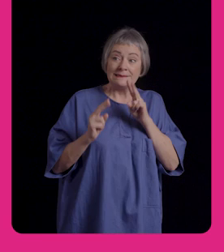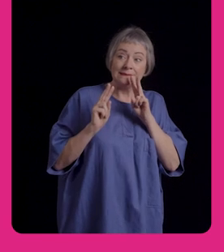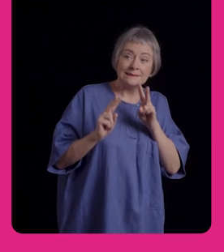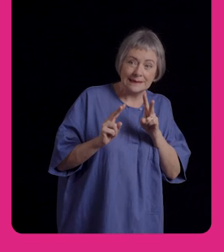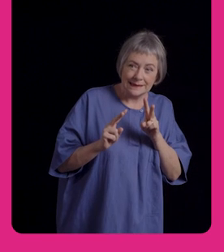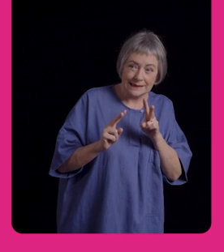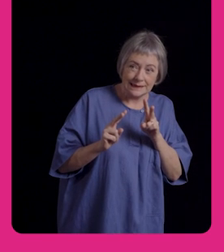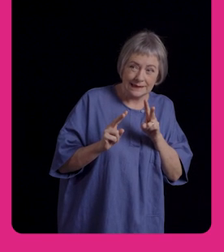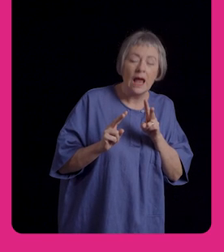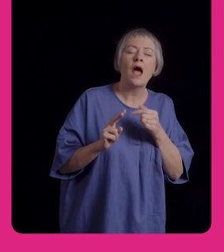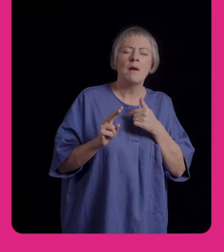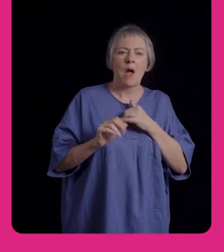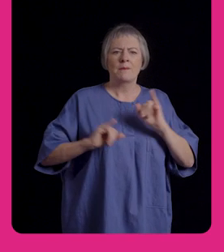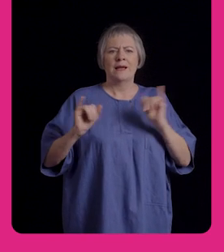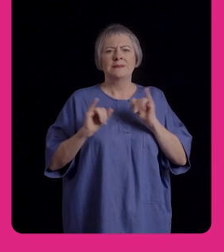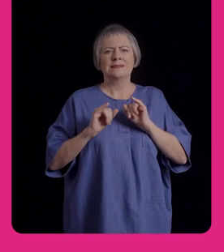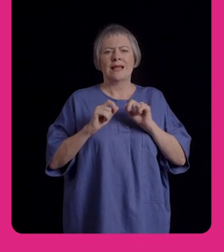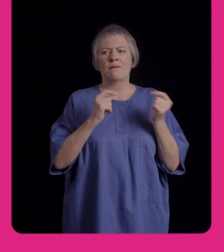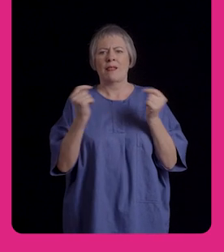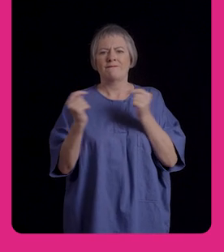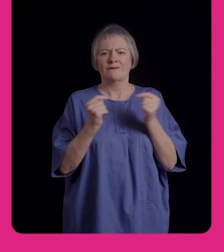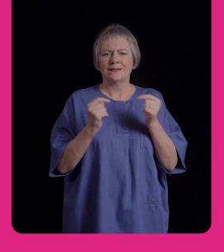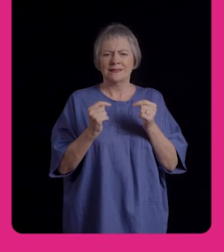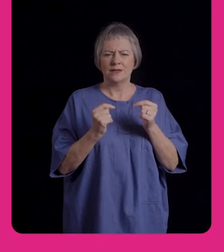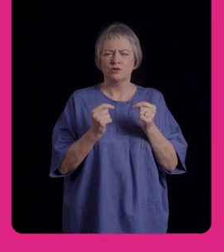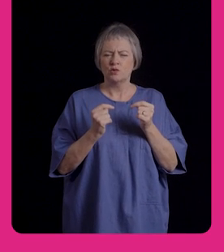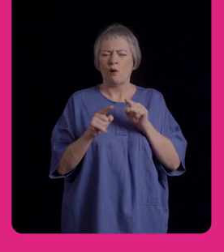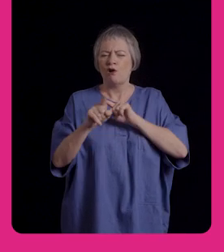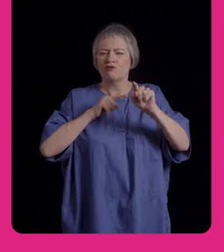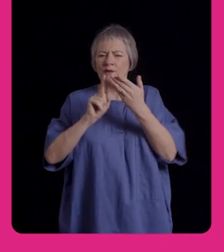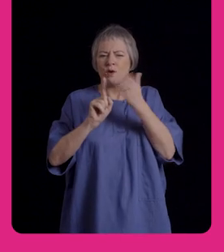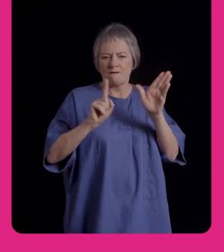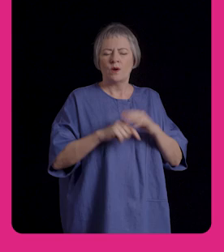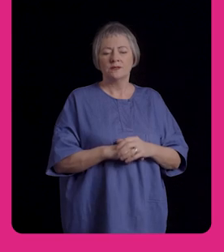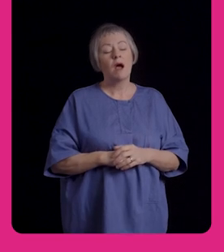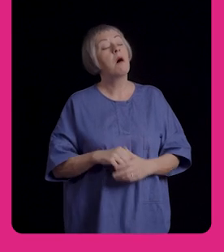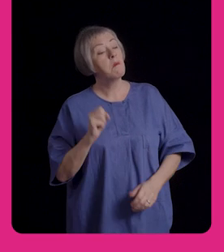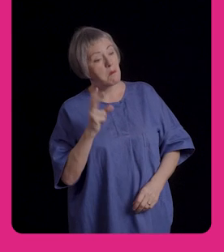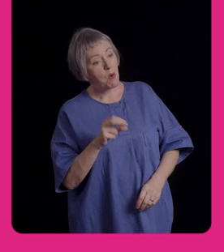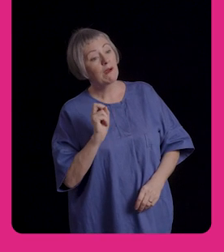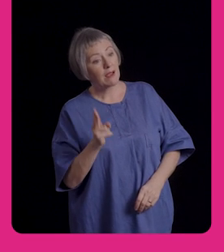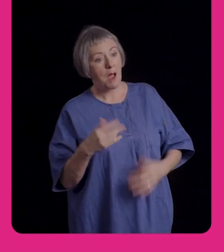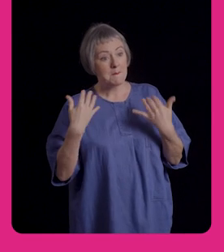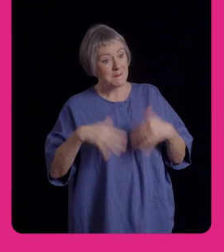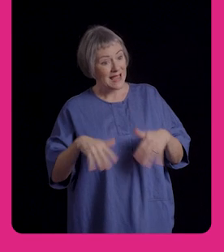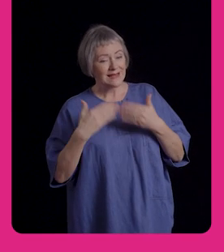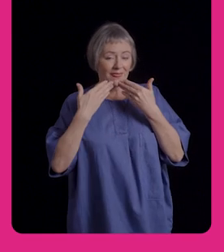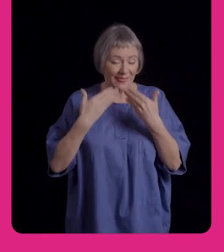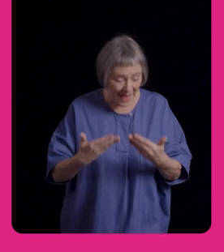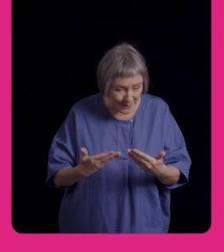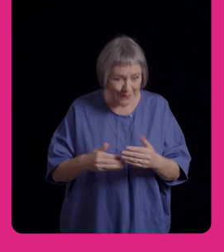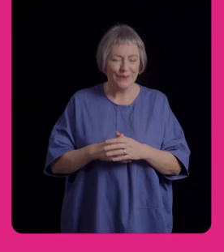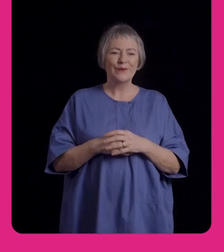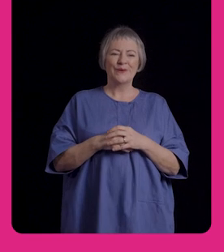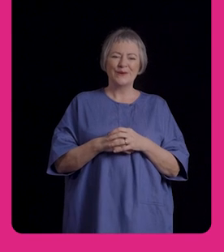seen, but I'm terrible at fighting. So I kind of try to avoid that at all costs. Okay, amazing, thank